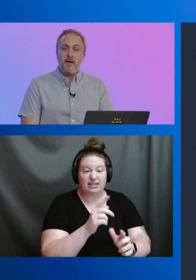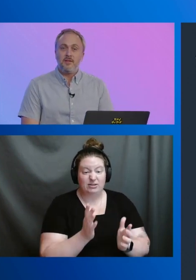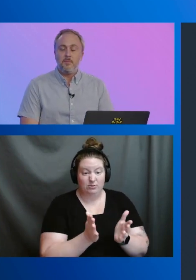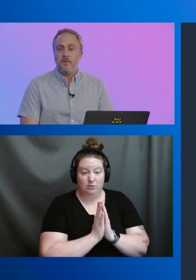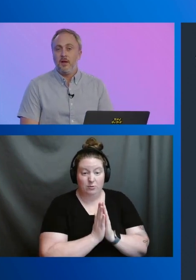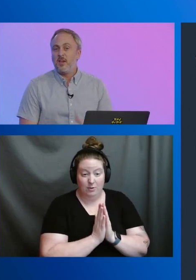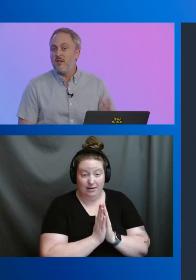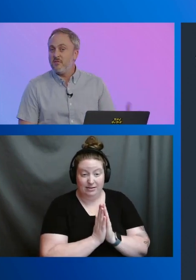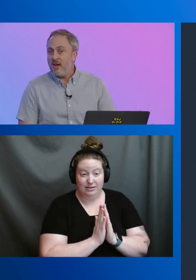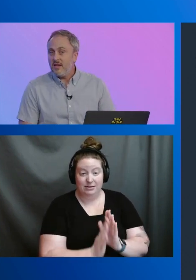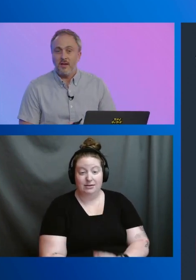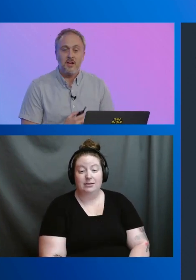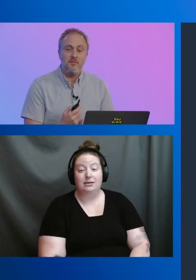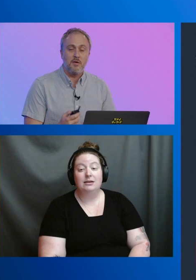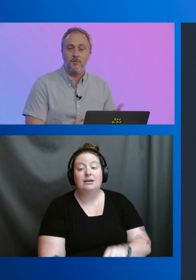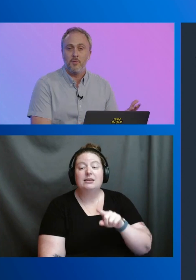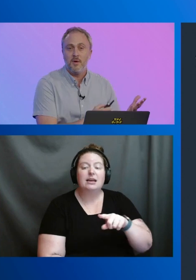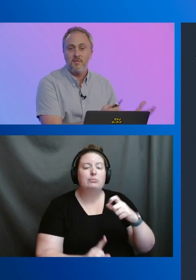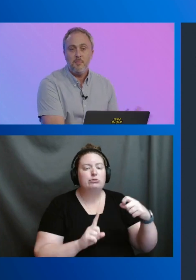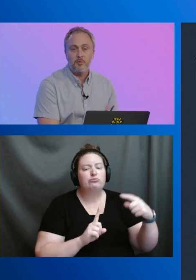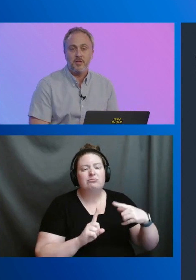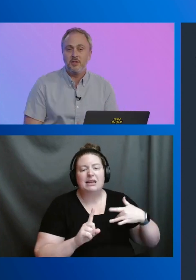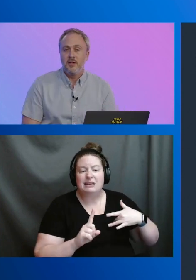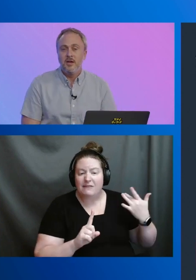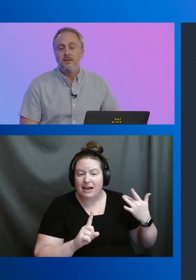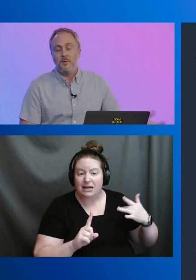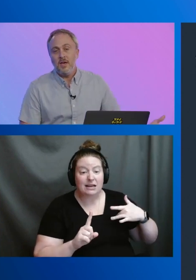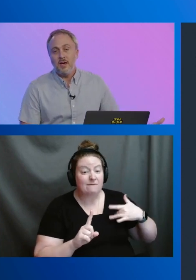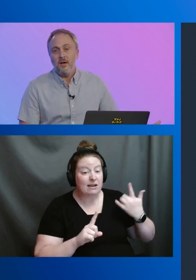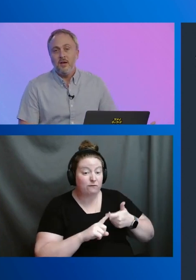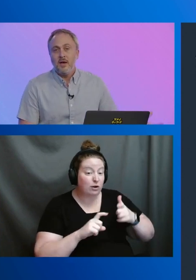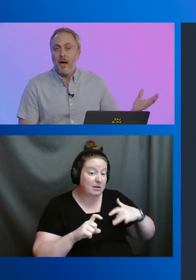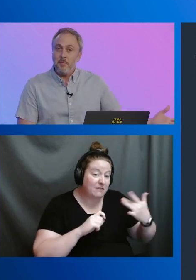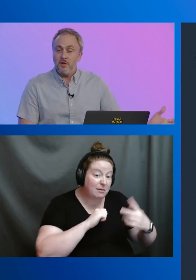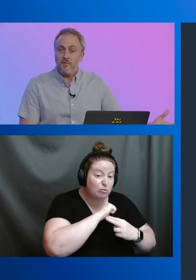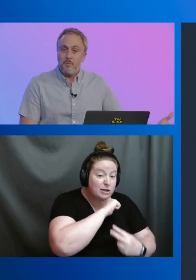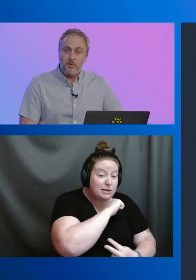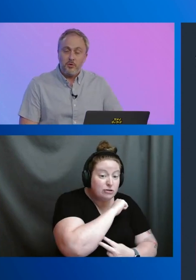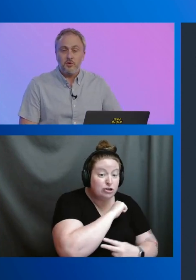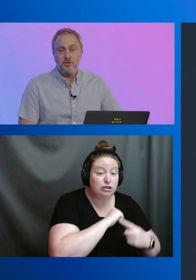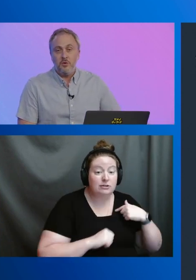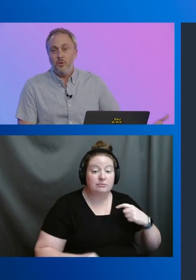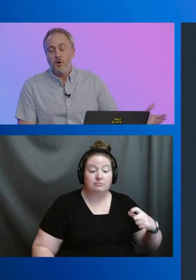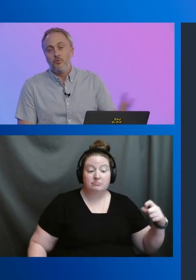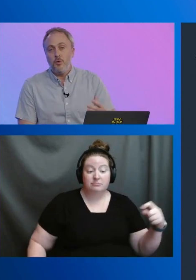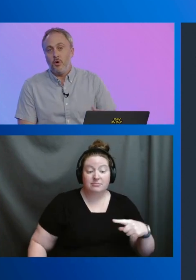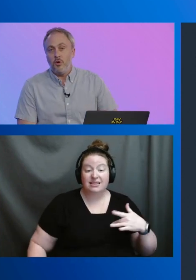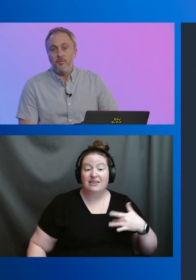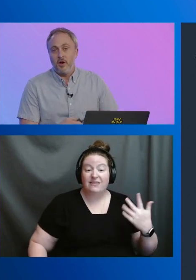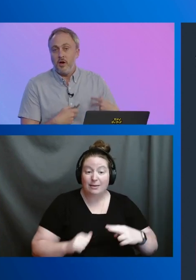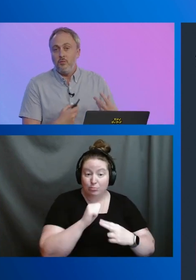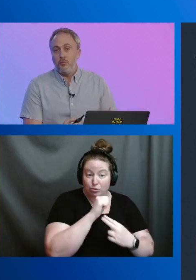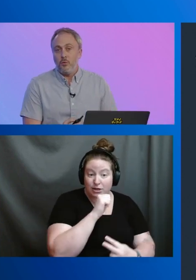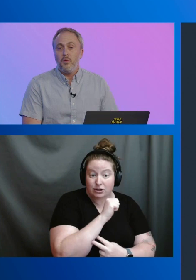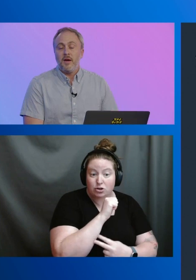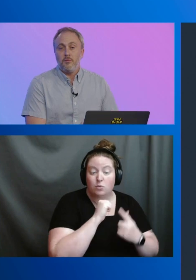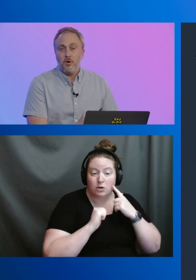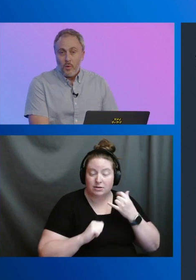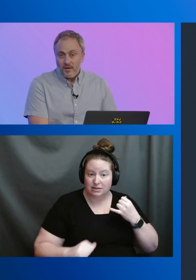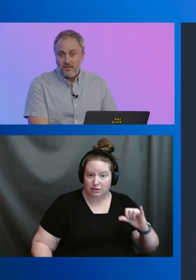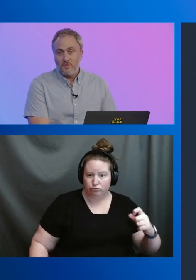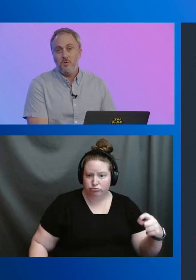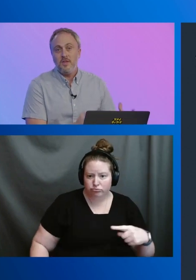invoked by something like an event from EventBridge. So here, Amazon EventBridge will still route on via a rule